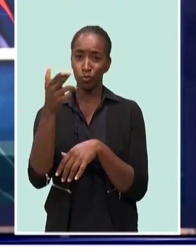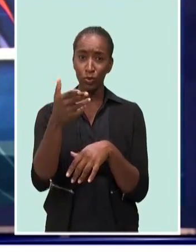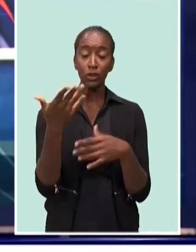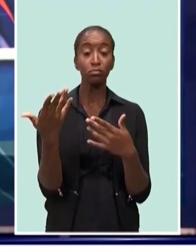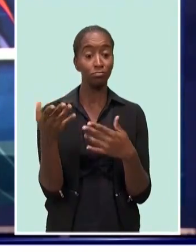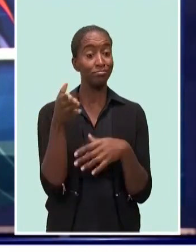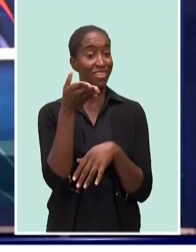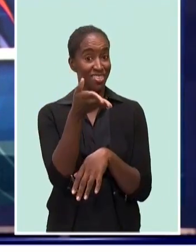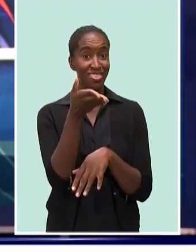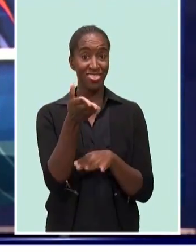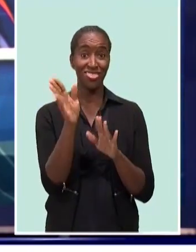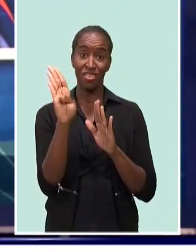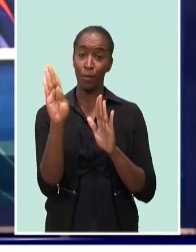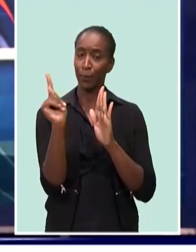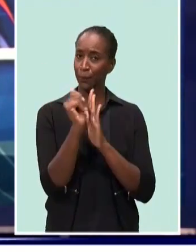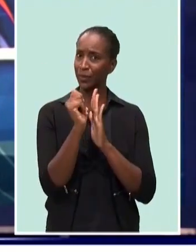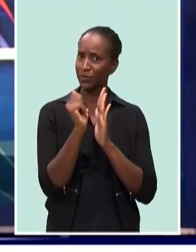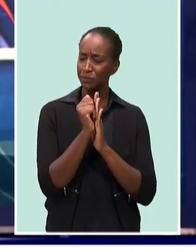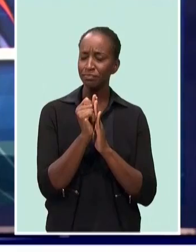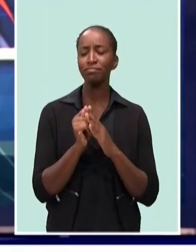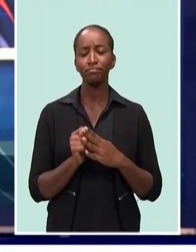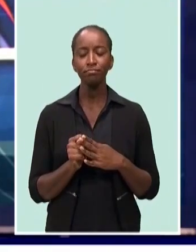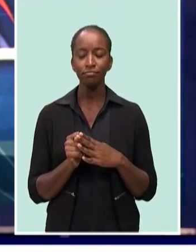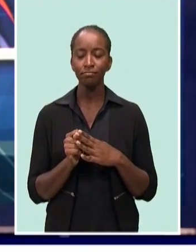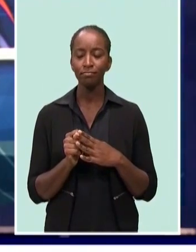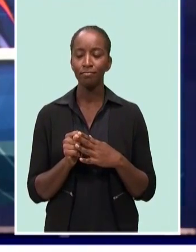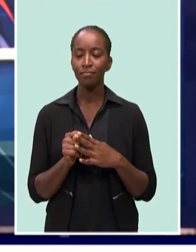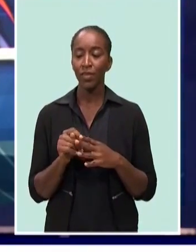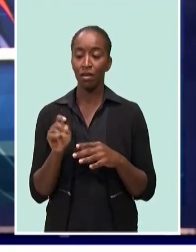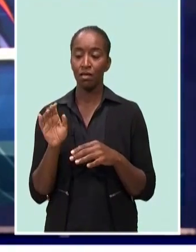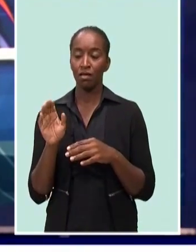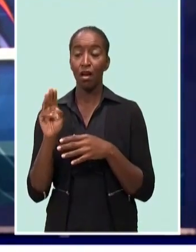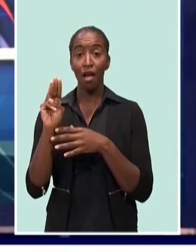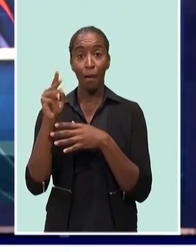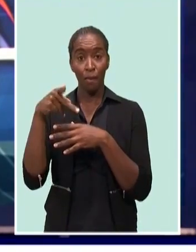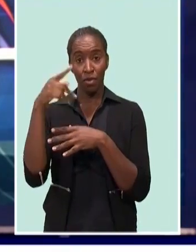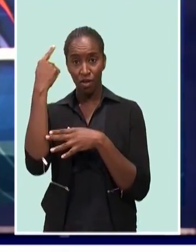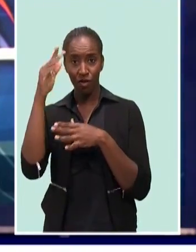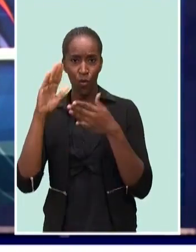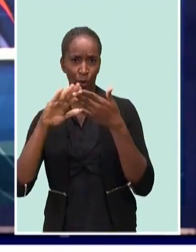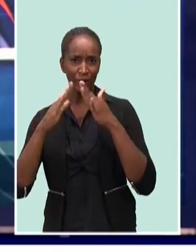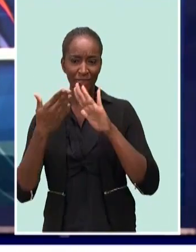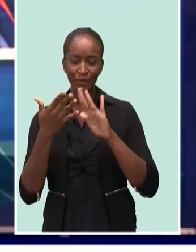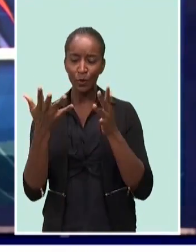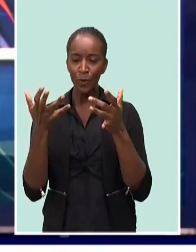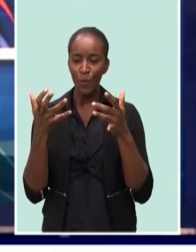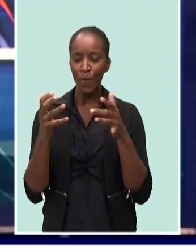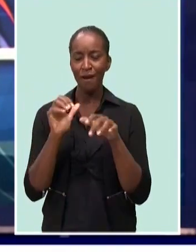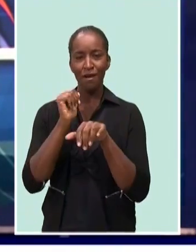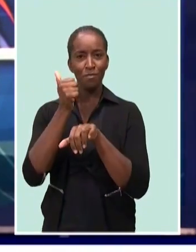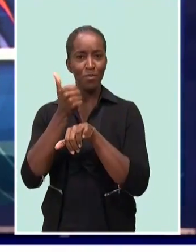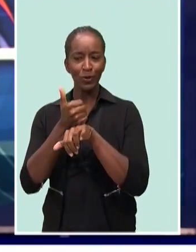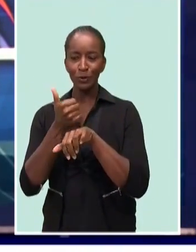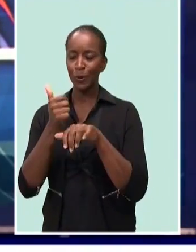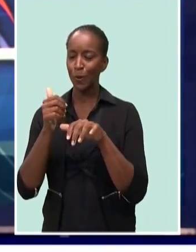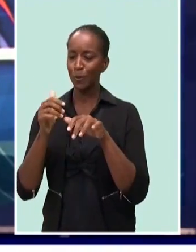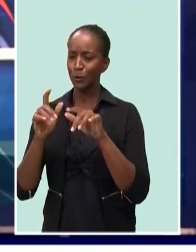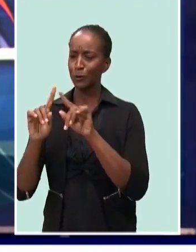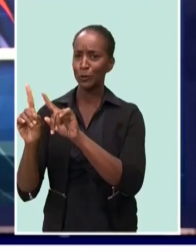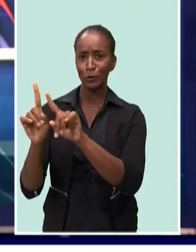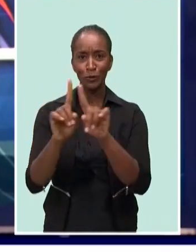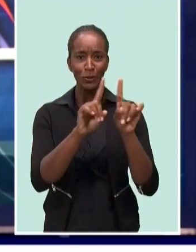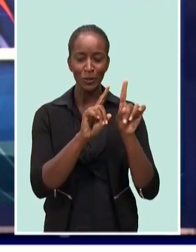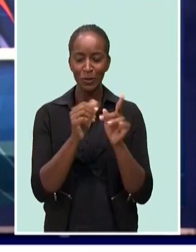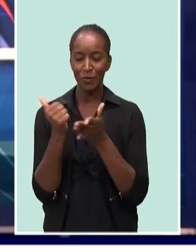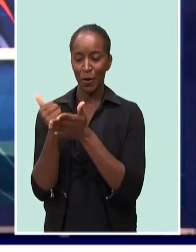on activities planned by the city MP to benefit residents. Lieutenant Colonel Jeffrey Bostic alluded to this during a Barbados Labour Party